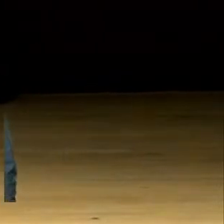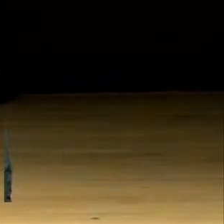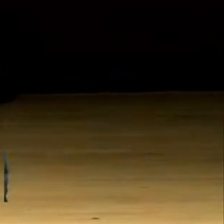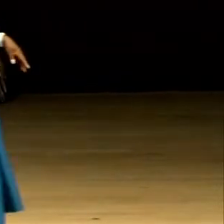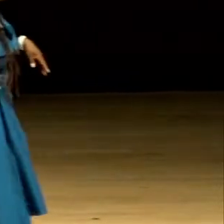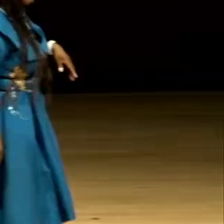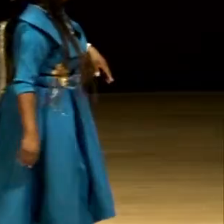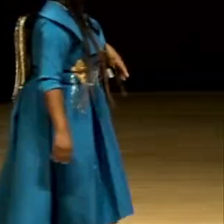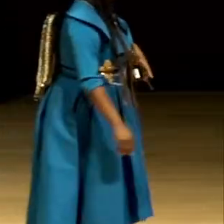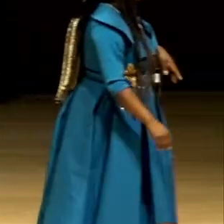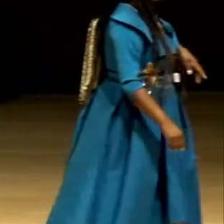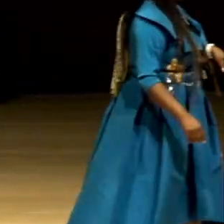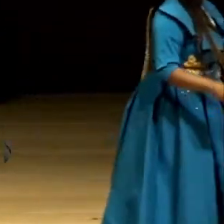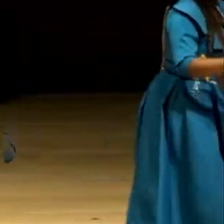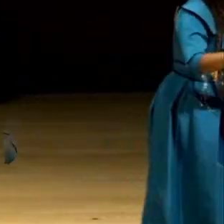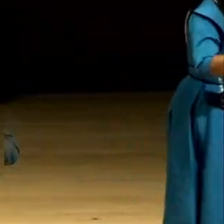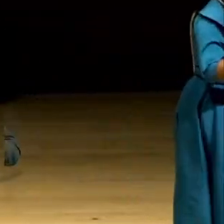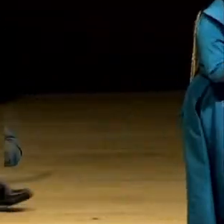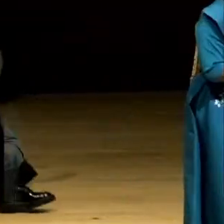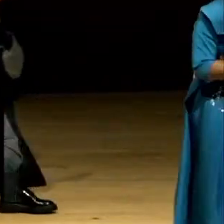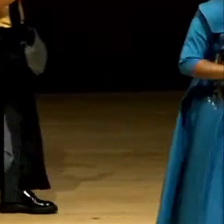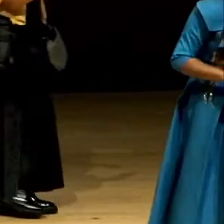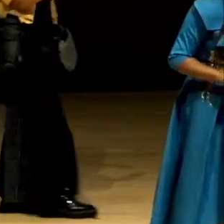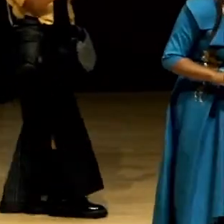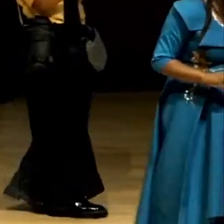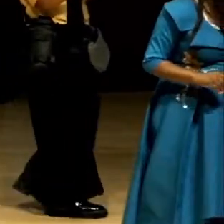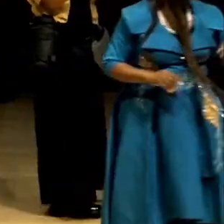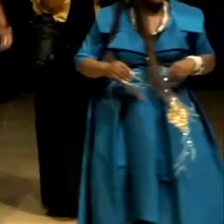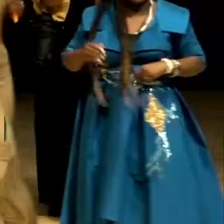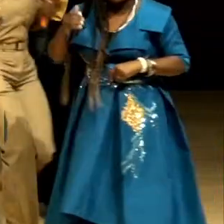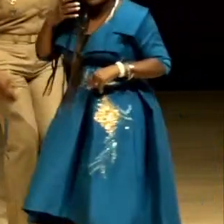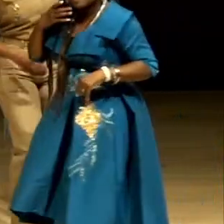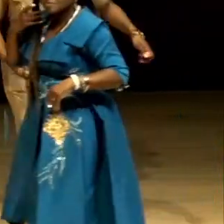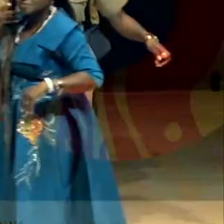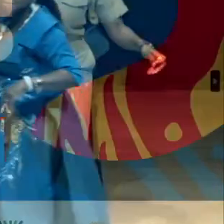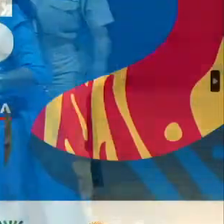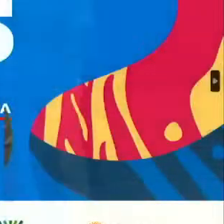Y como les contaba, and as I was telling you,